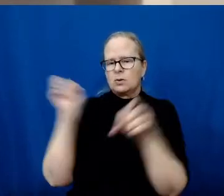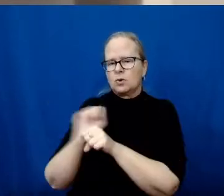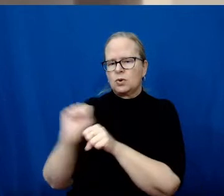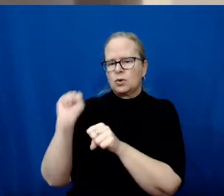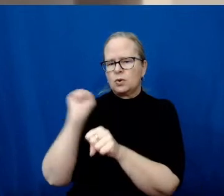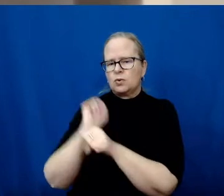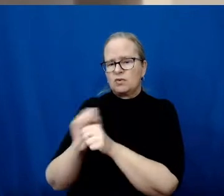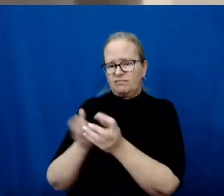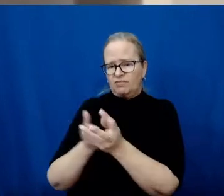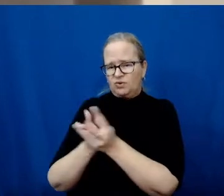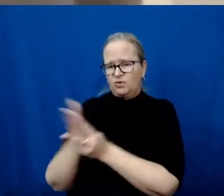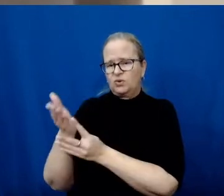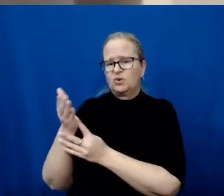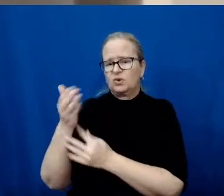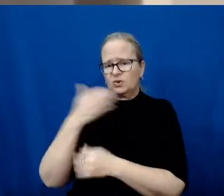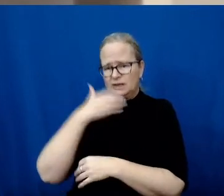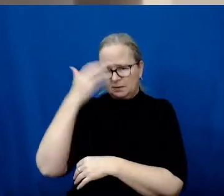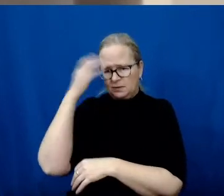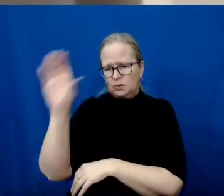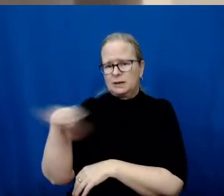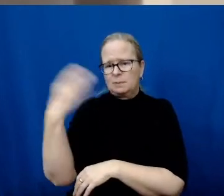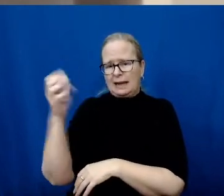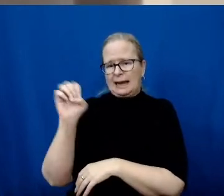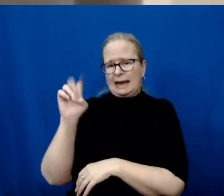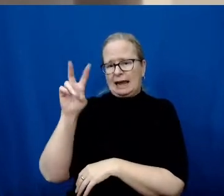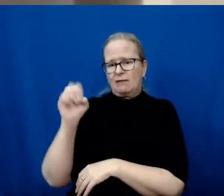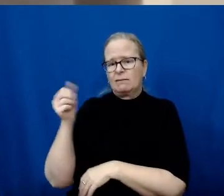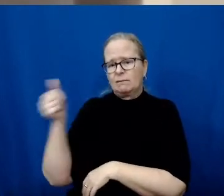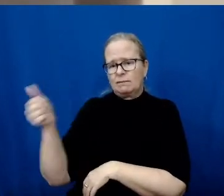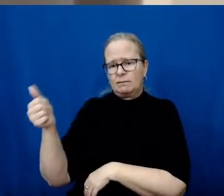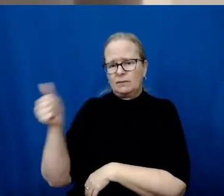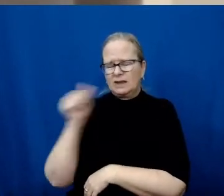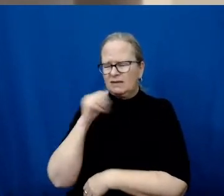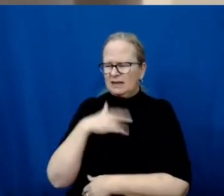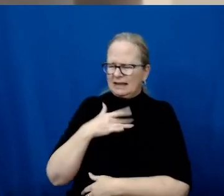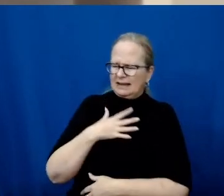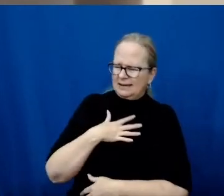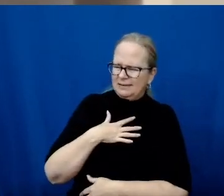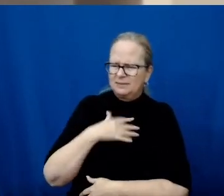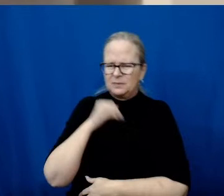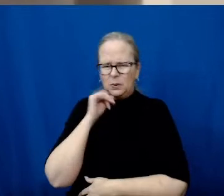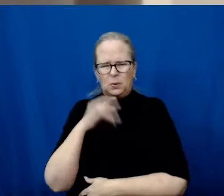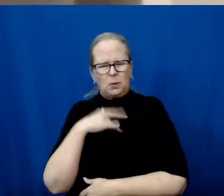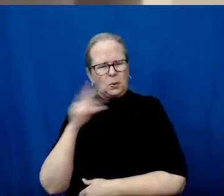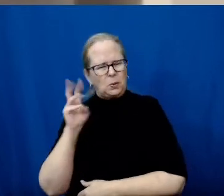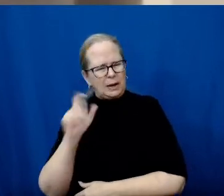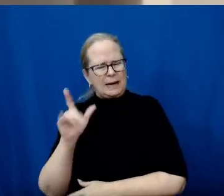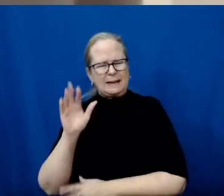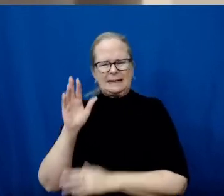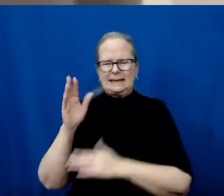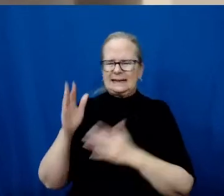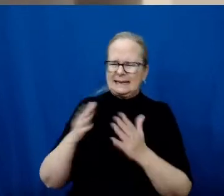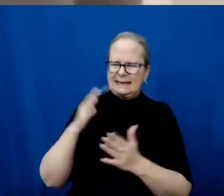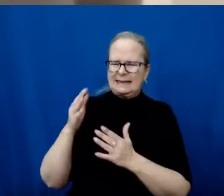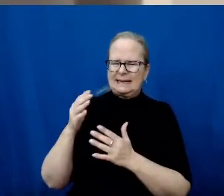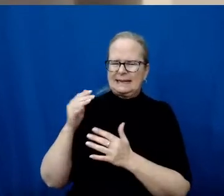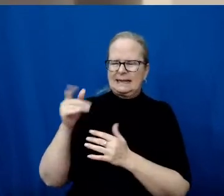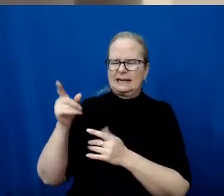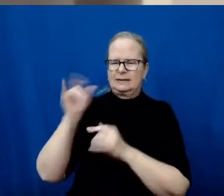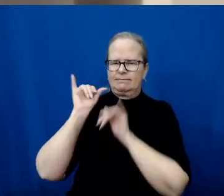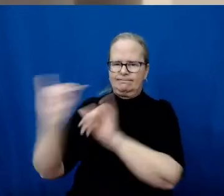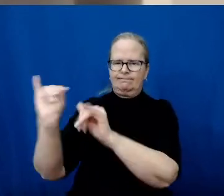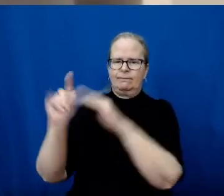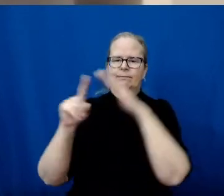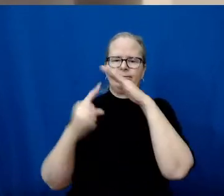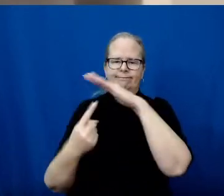not feeling well, so we instituted our isolation protocols that we had prepared. And Christmas morning actually tested positive